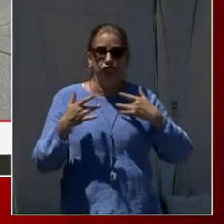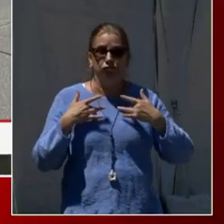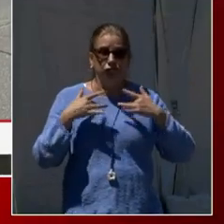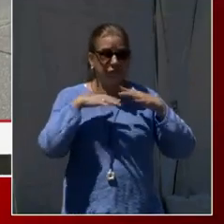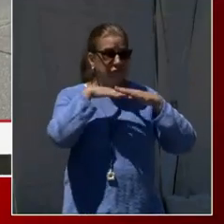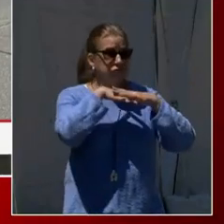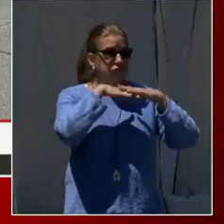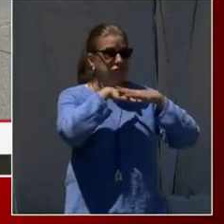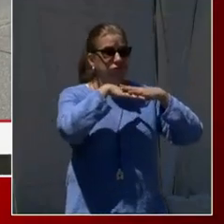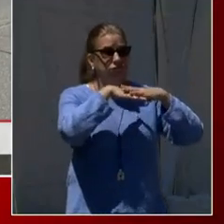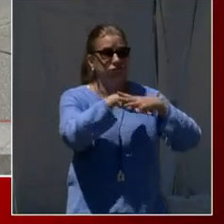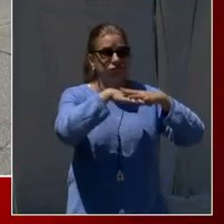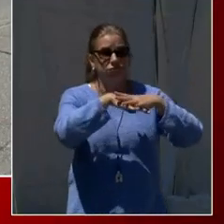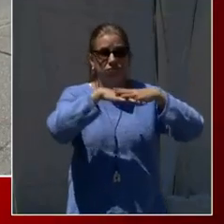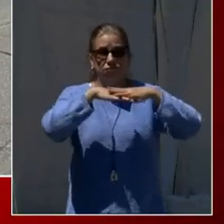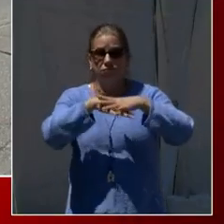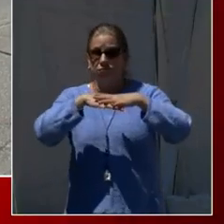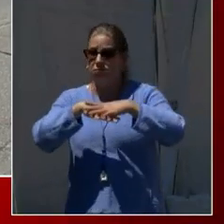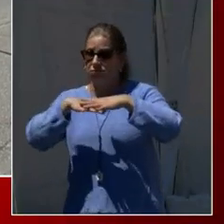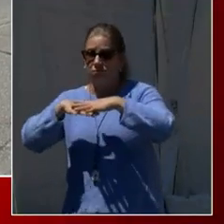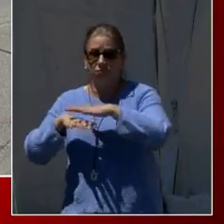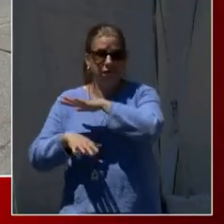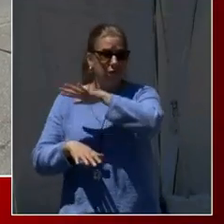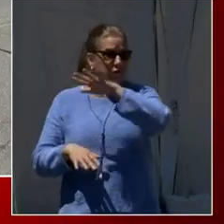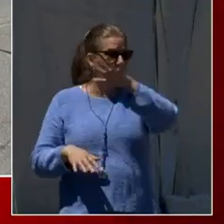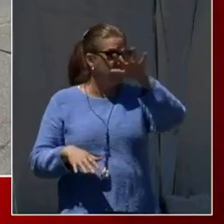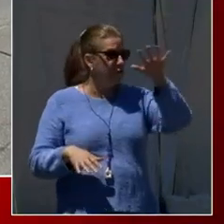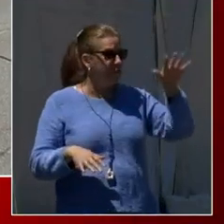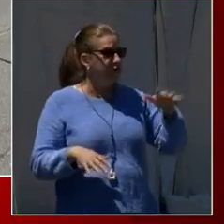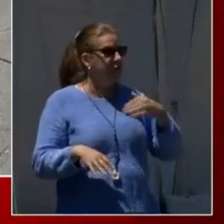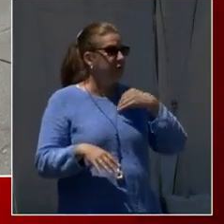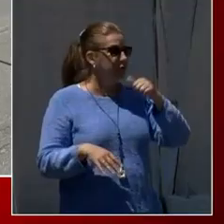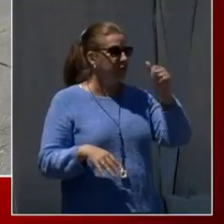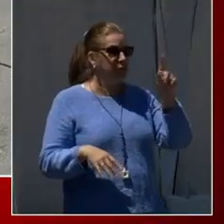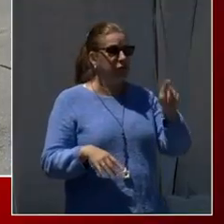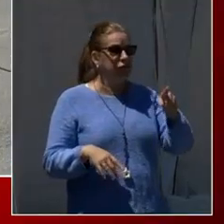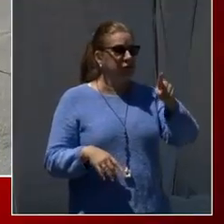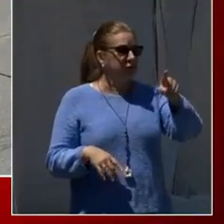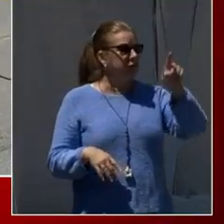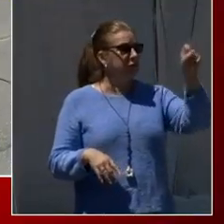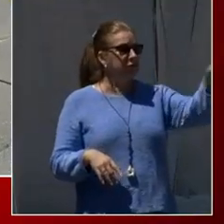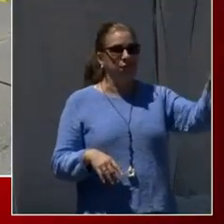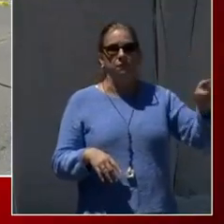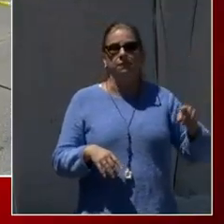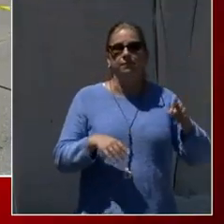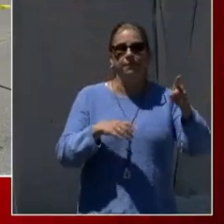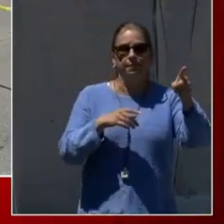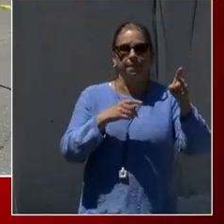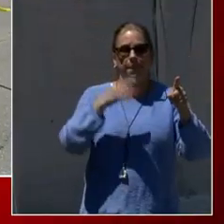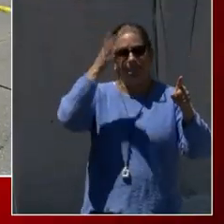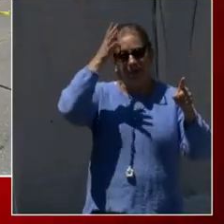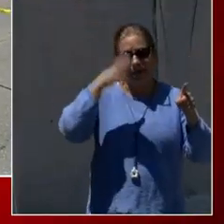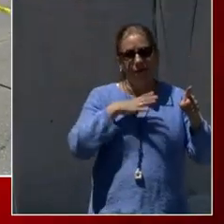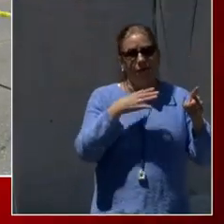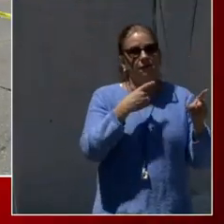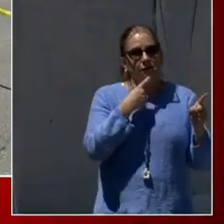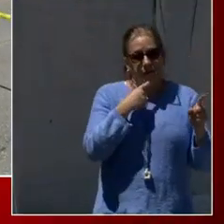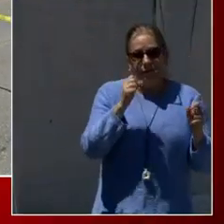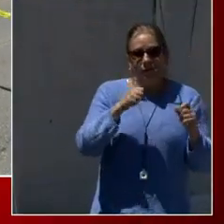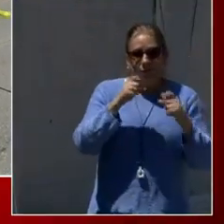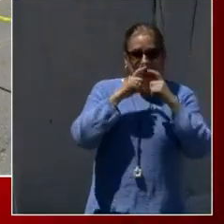second? Chief, the fact that everybody seems to be wearing masks is how big of